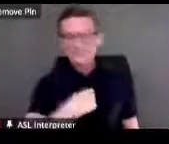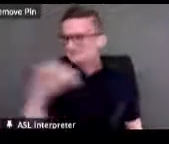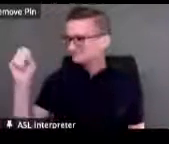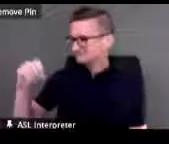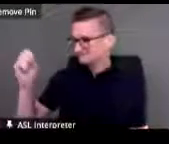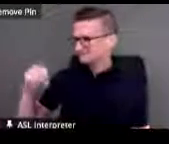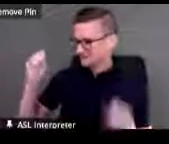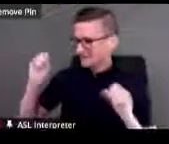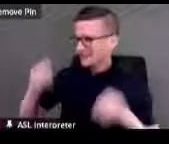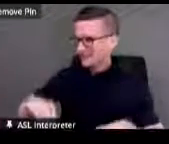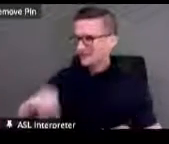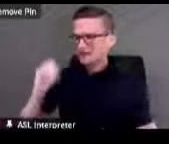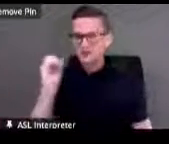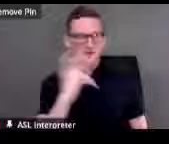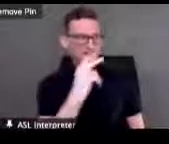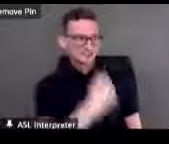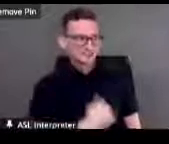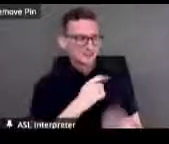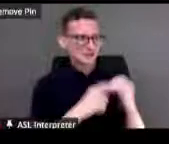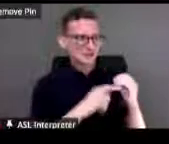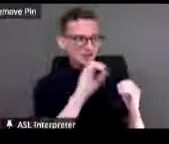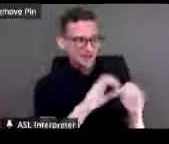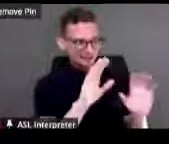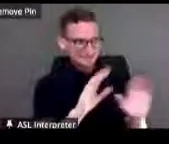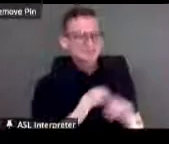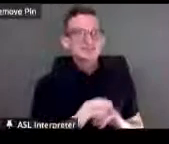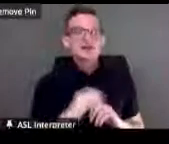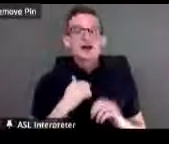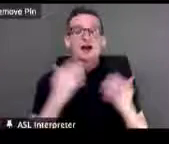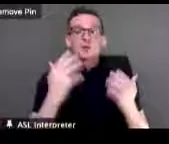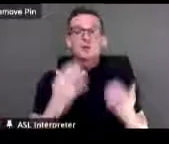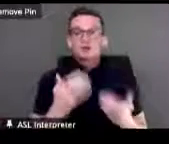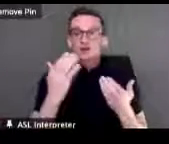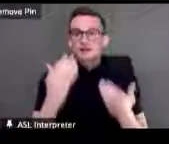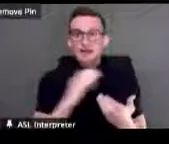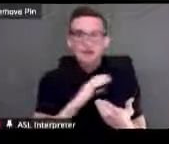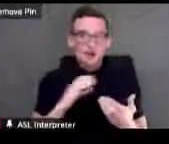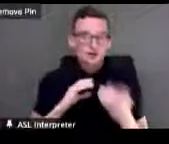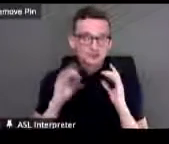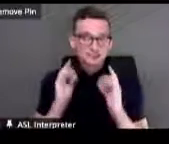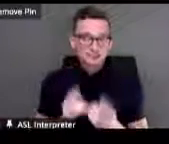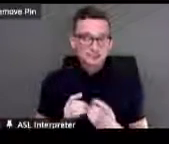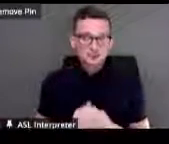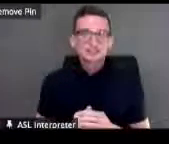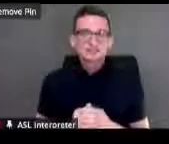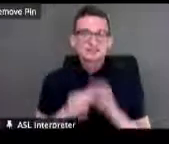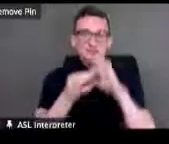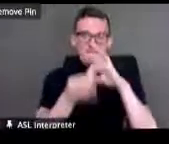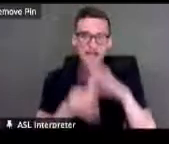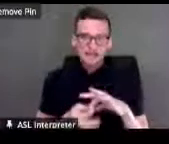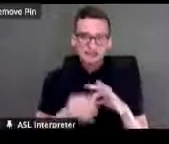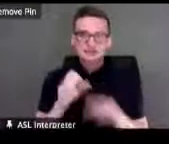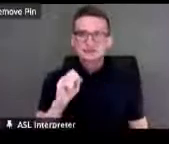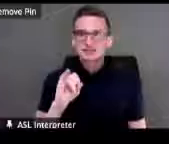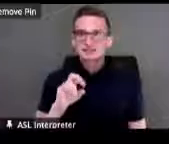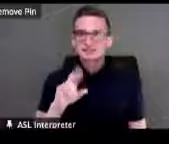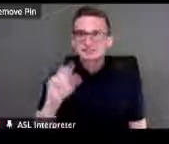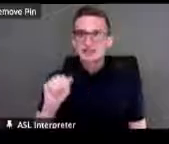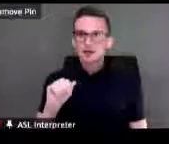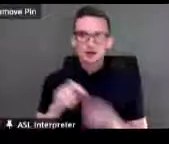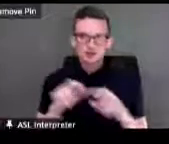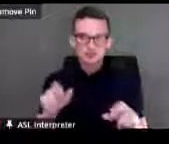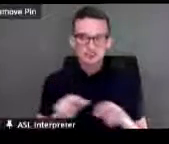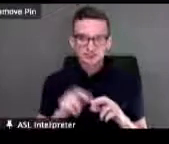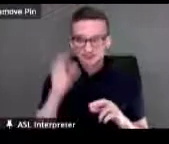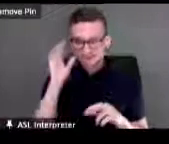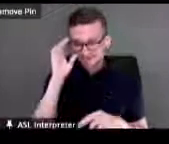can. Okay, sorry about that. I wanted to recommend a congressional district that is based in the Sierra, and